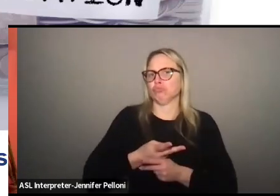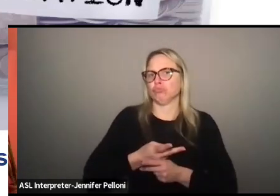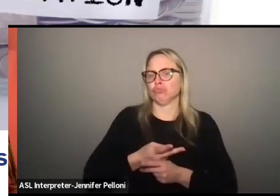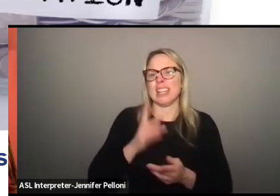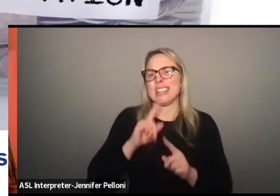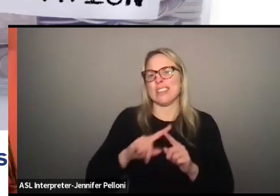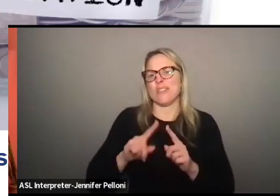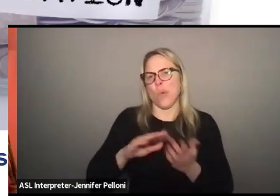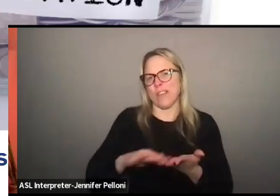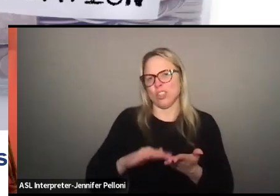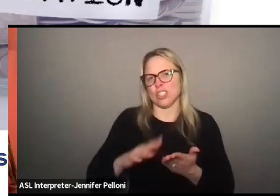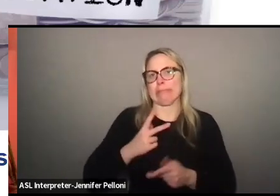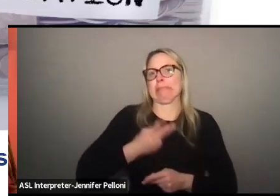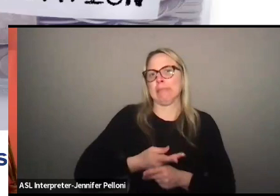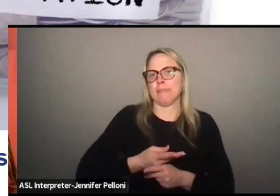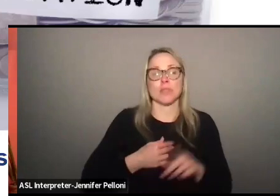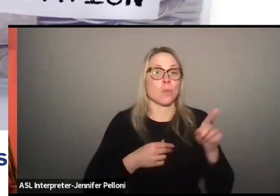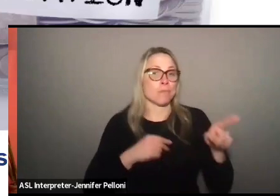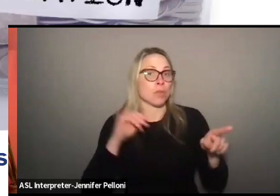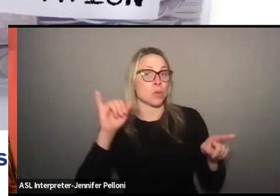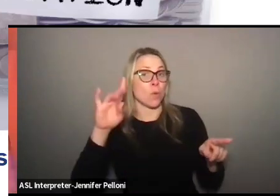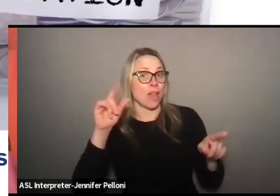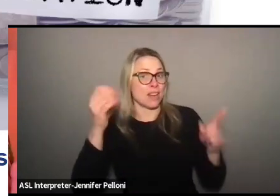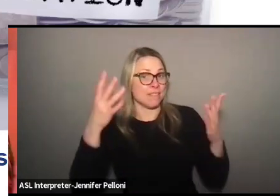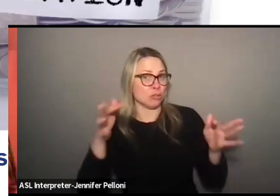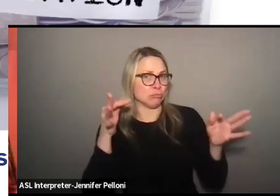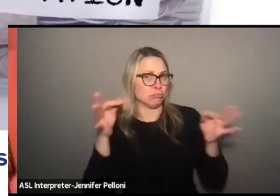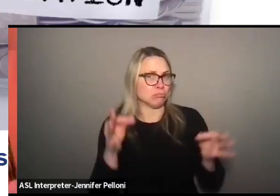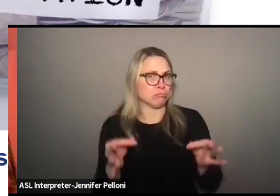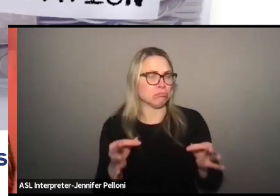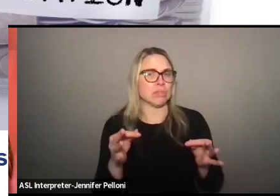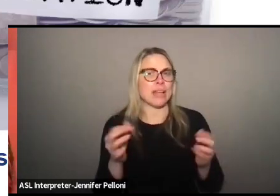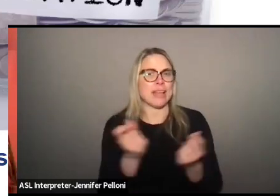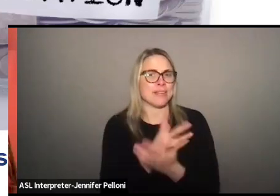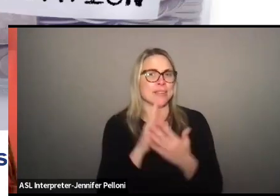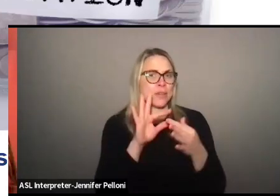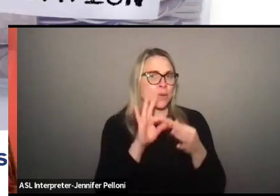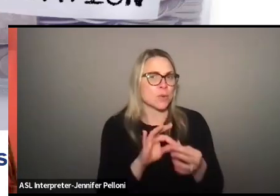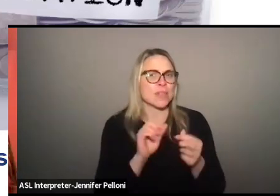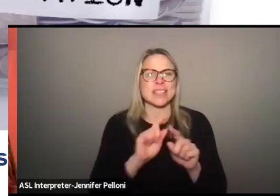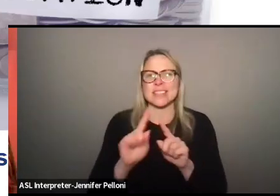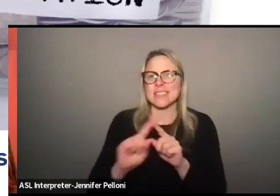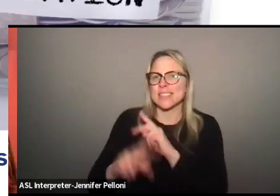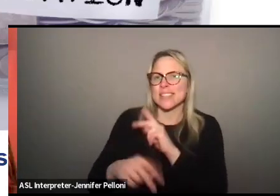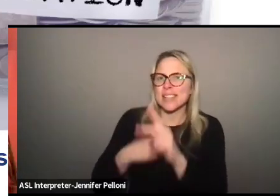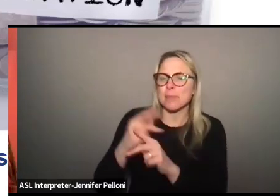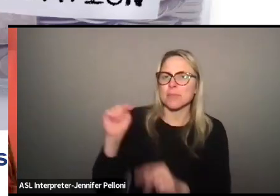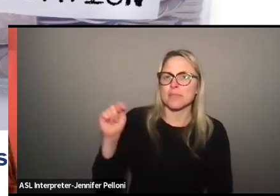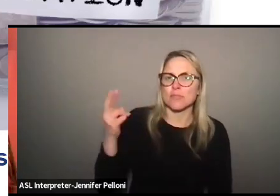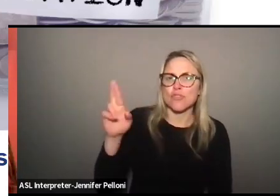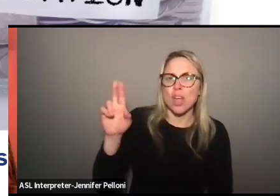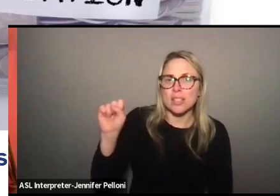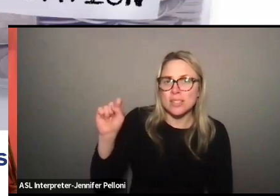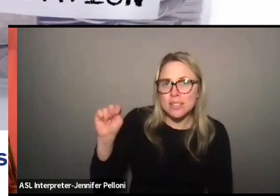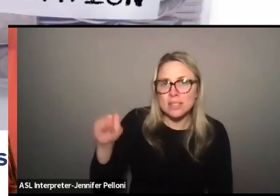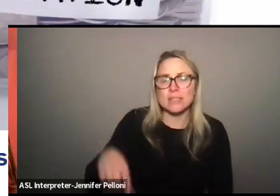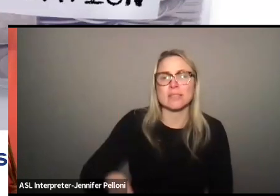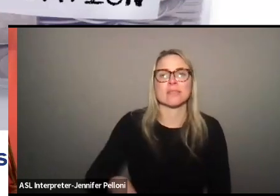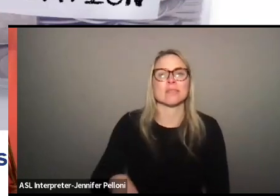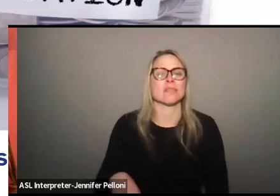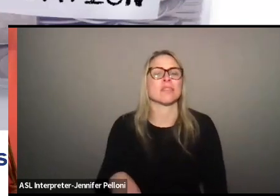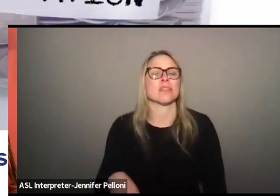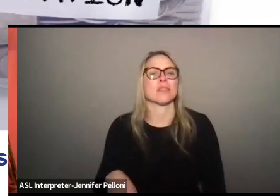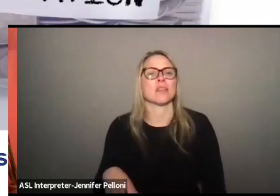waivers. So Yolanda did a great job covering everything about the different types of trusts and how they